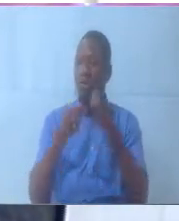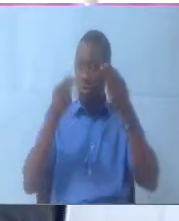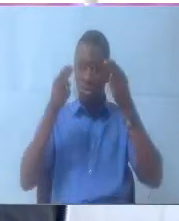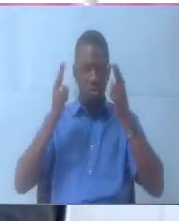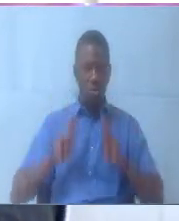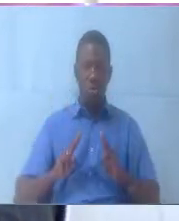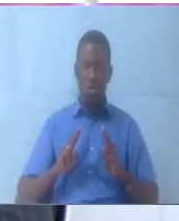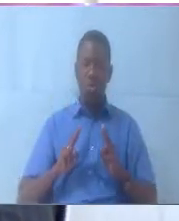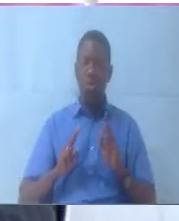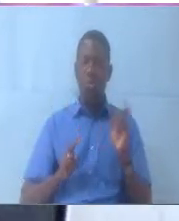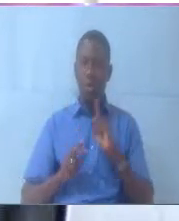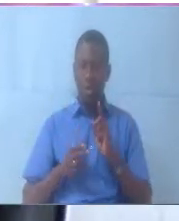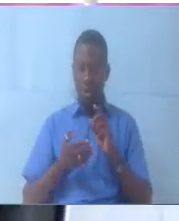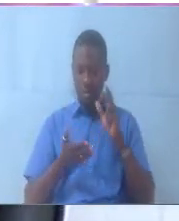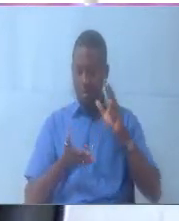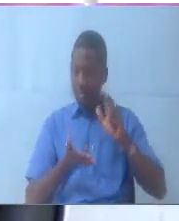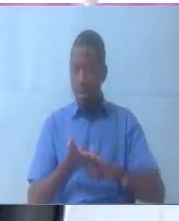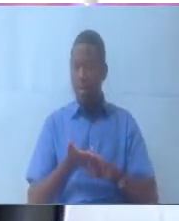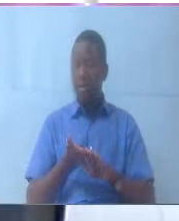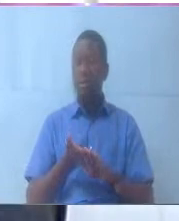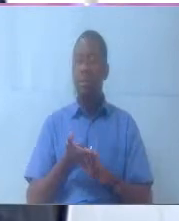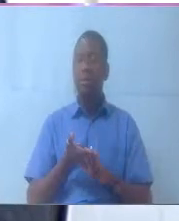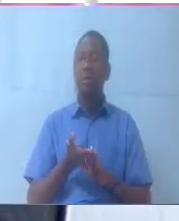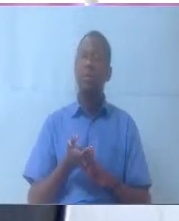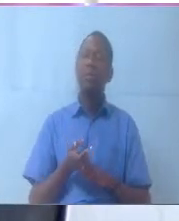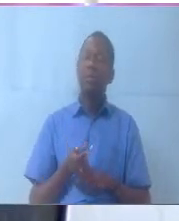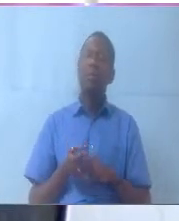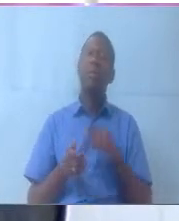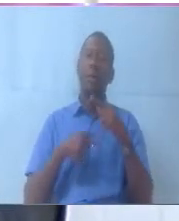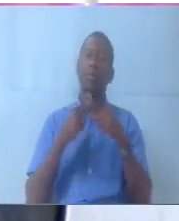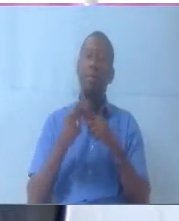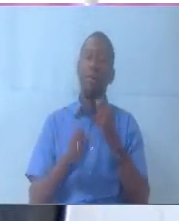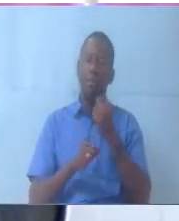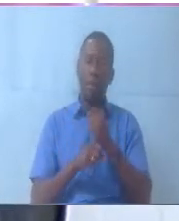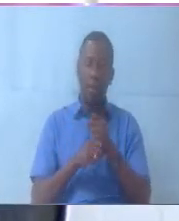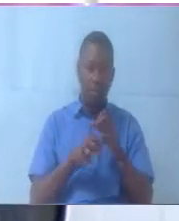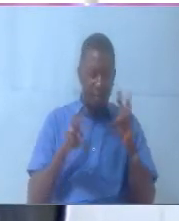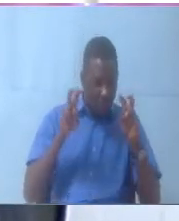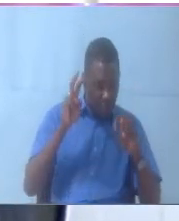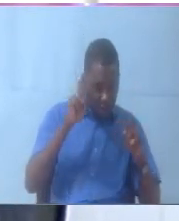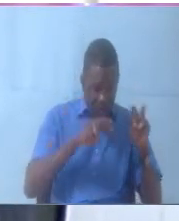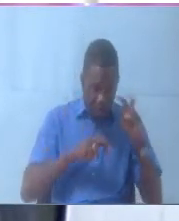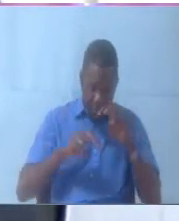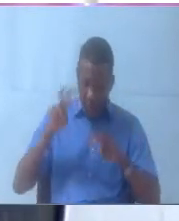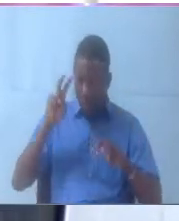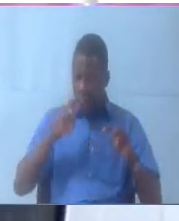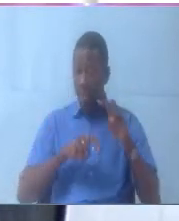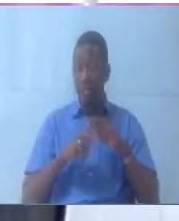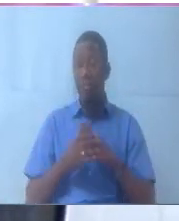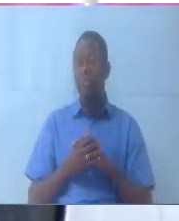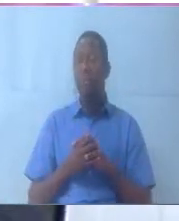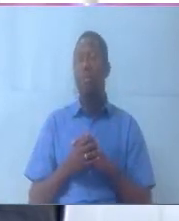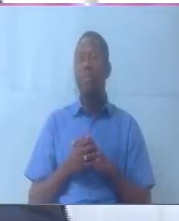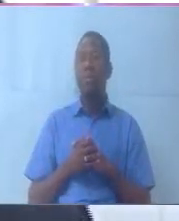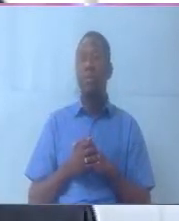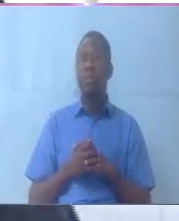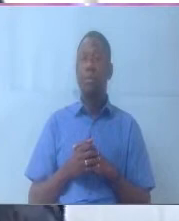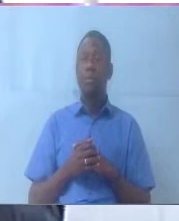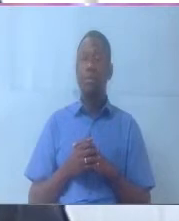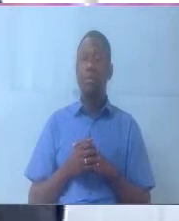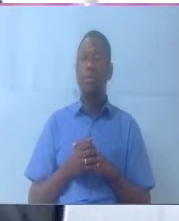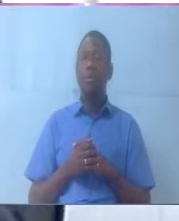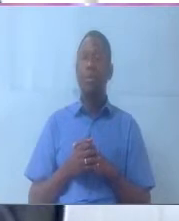wo sede kol la karola And you make a finding. bitung isina kolu kono jibe So as I looked at the beginning,